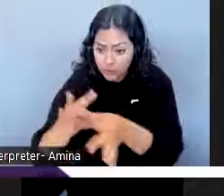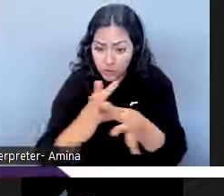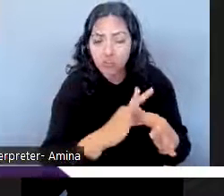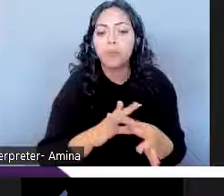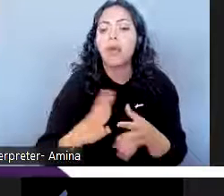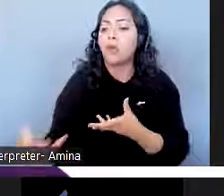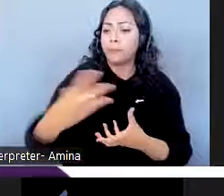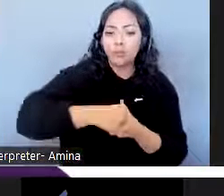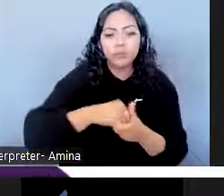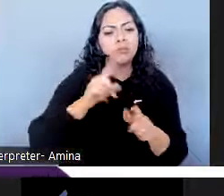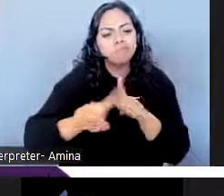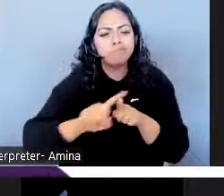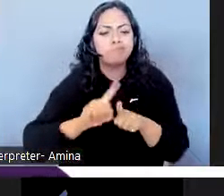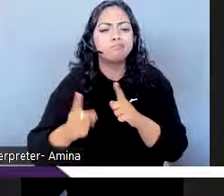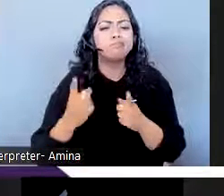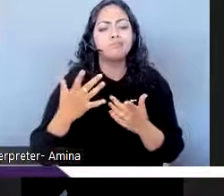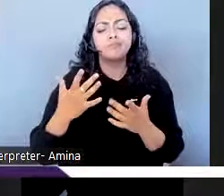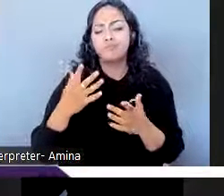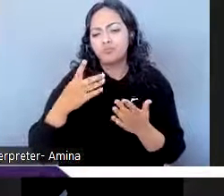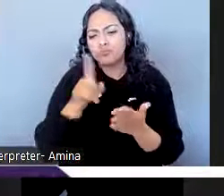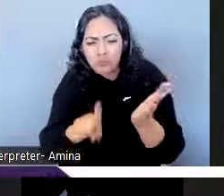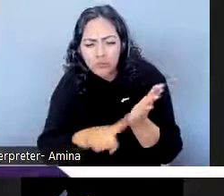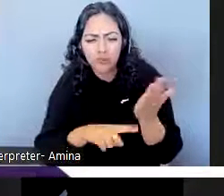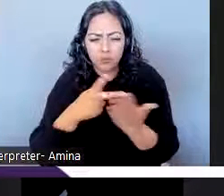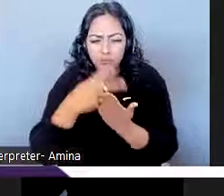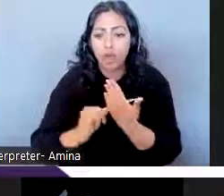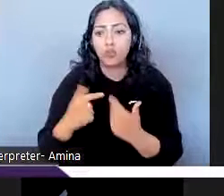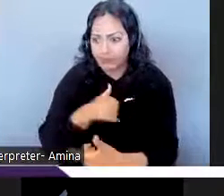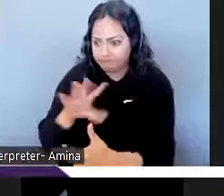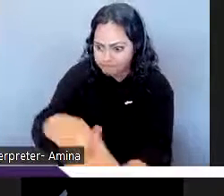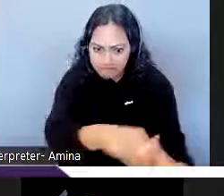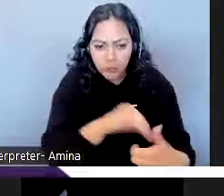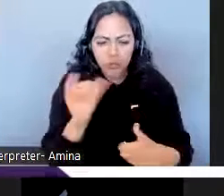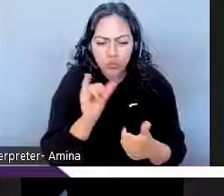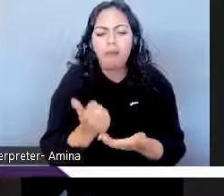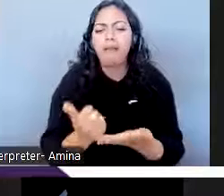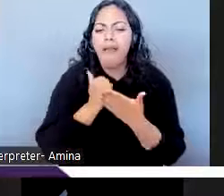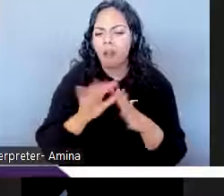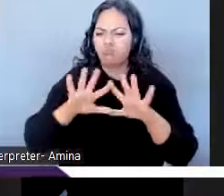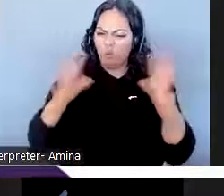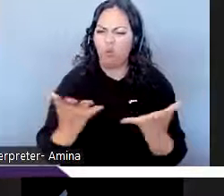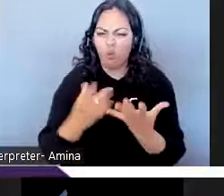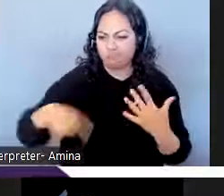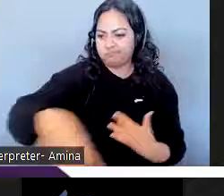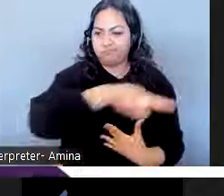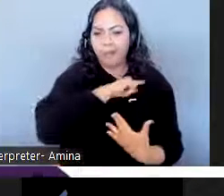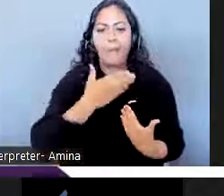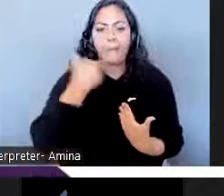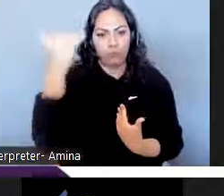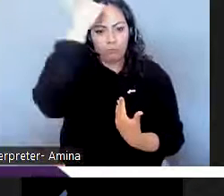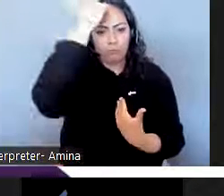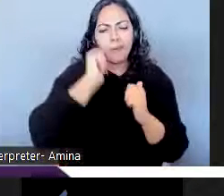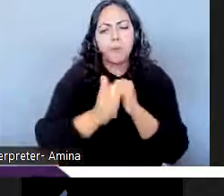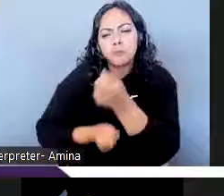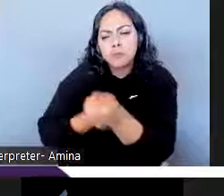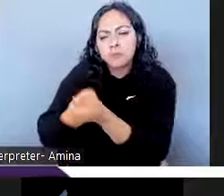research projects to gain better knowledge around how we can better support older adults and address